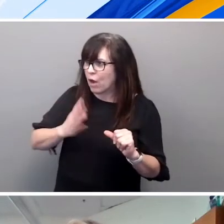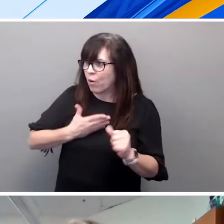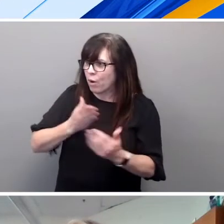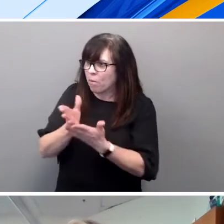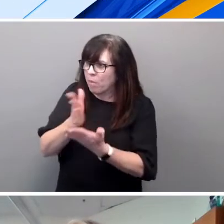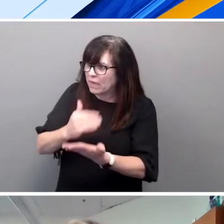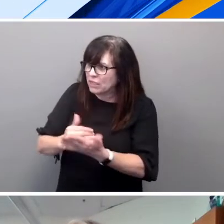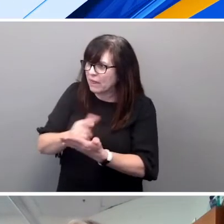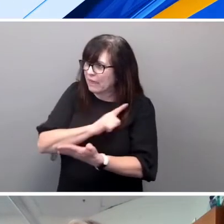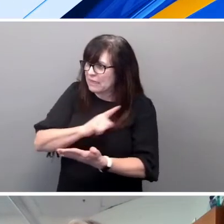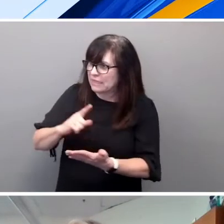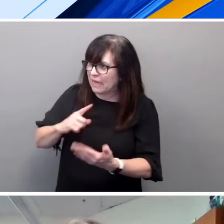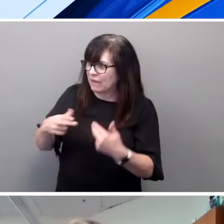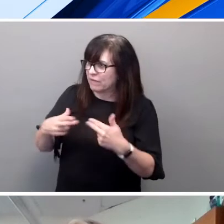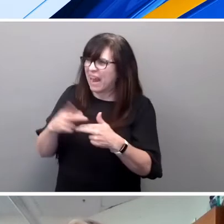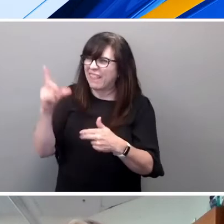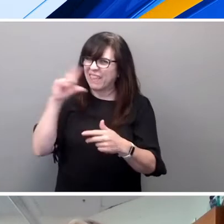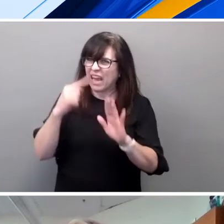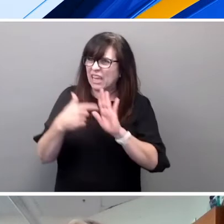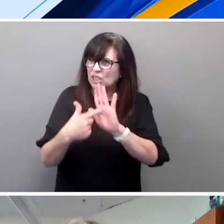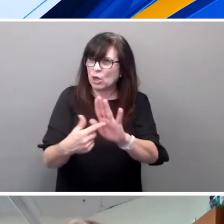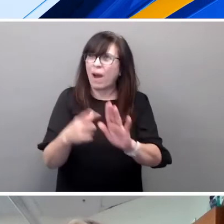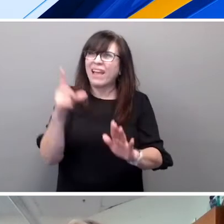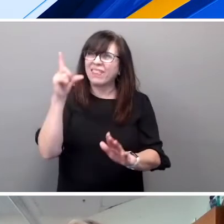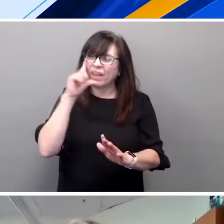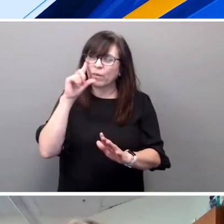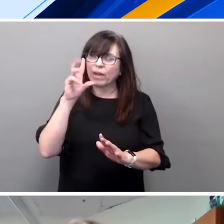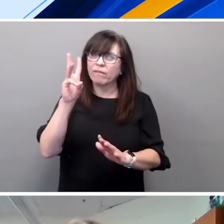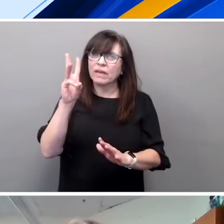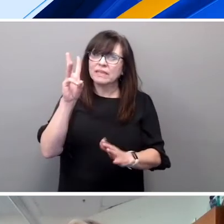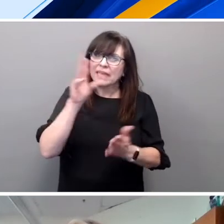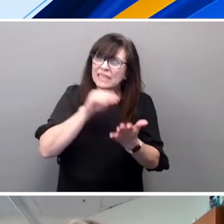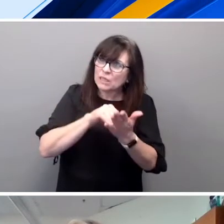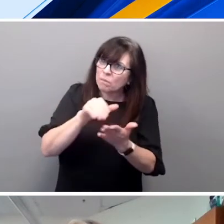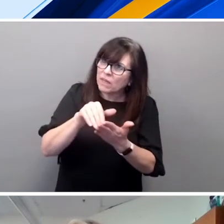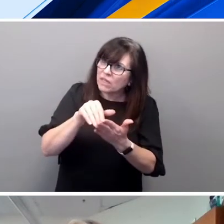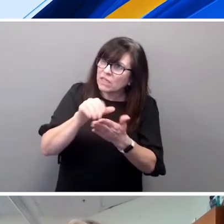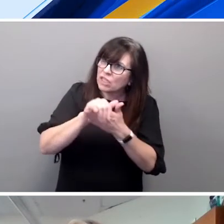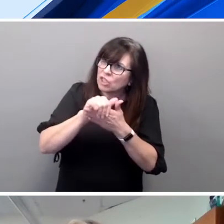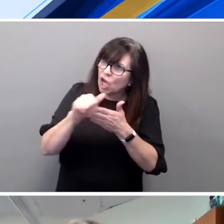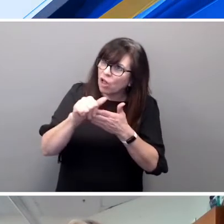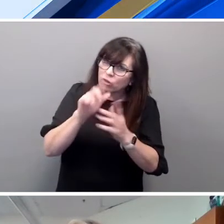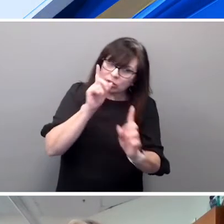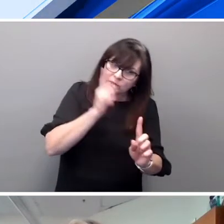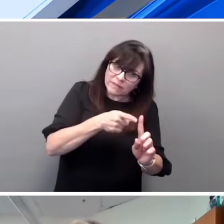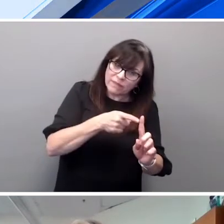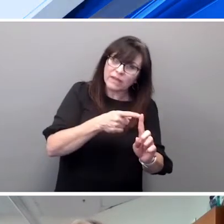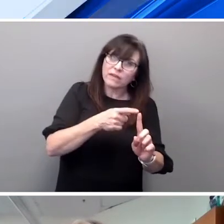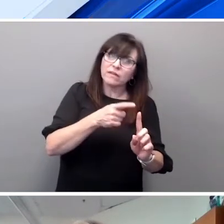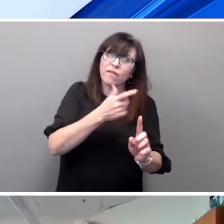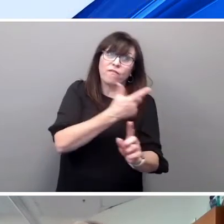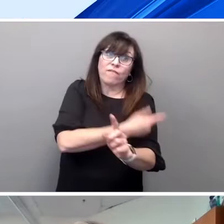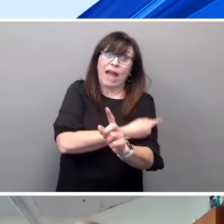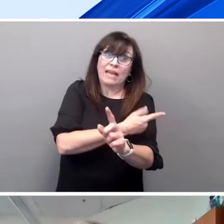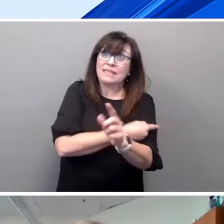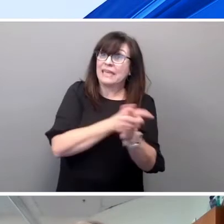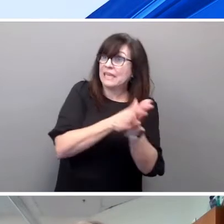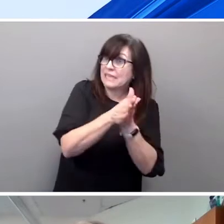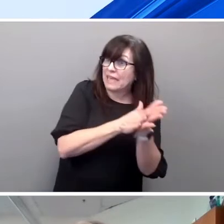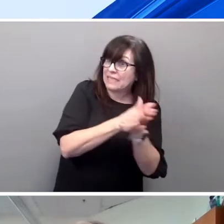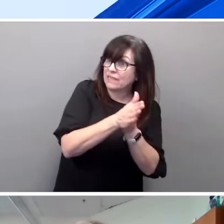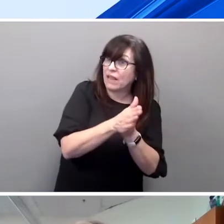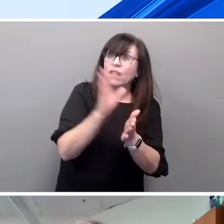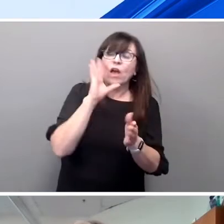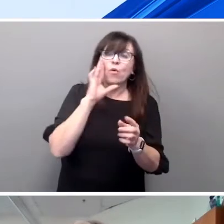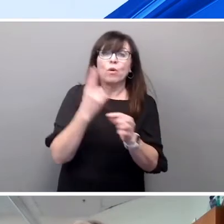bring it up. I know that we had about $6 million in vaccine incentives that we used